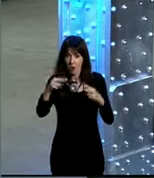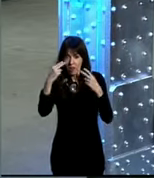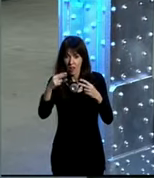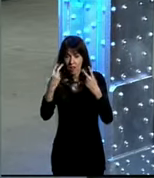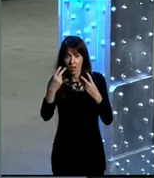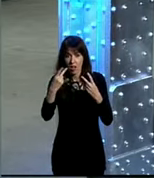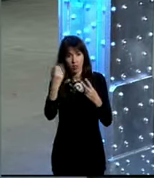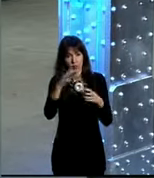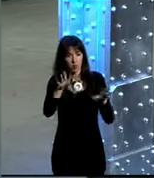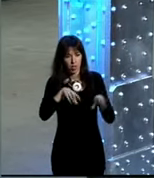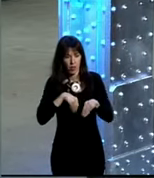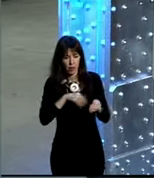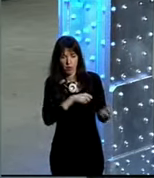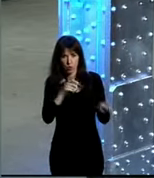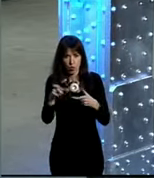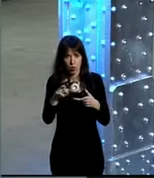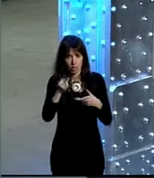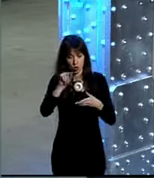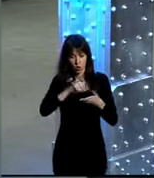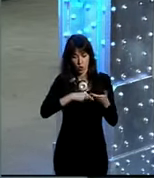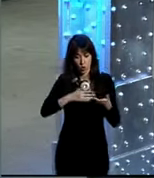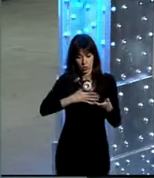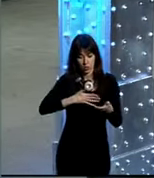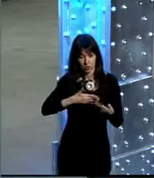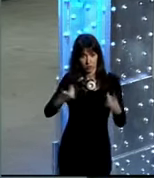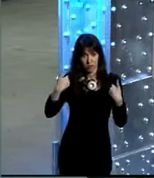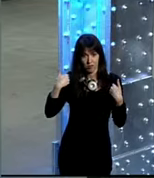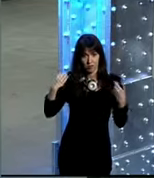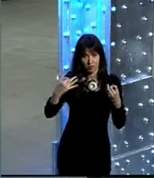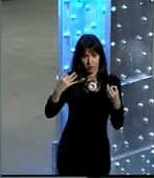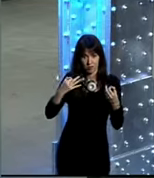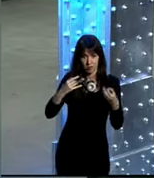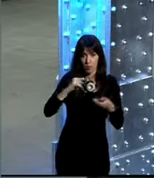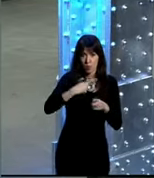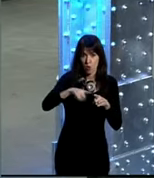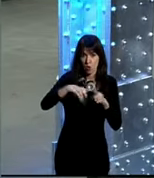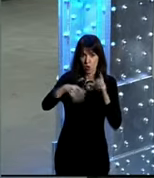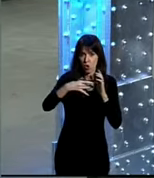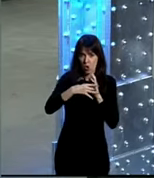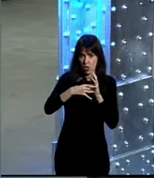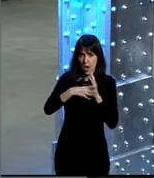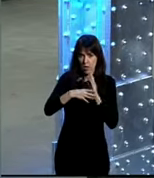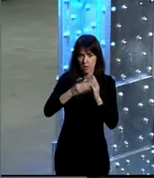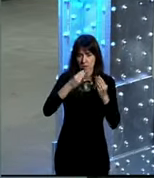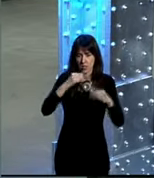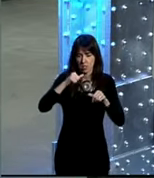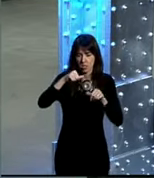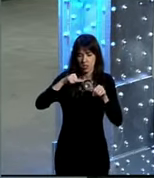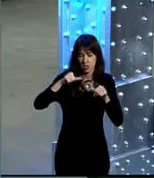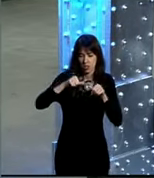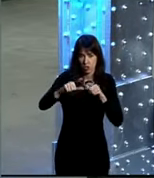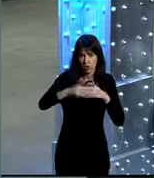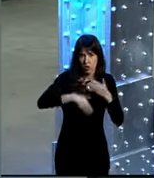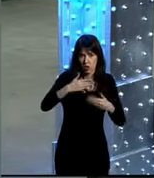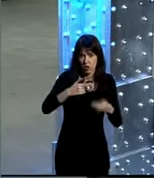them. Your part of the contract is that you will uphold the quality and you will follow the story. You will give them what you say you're going to